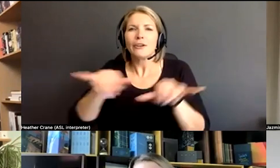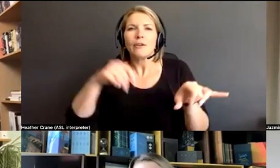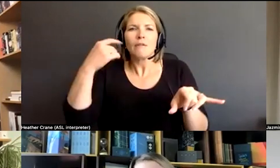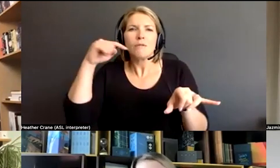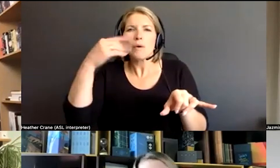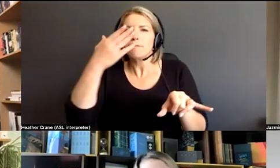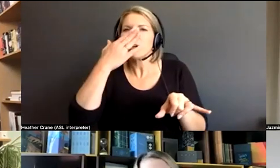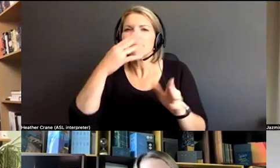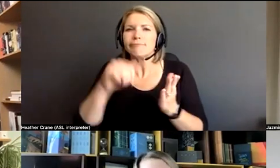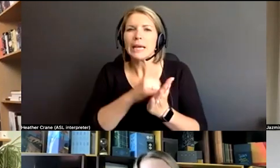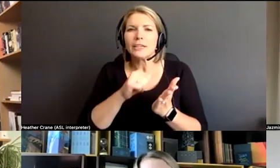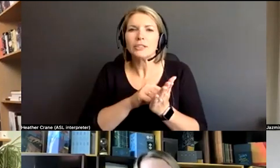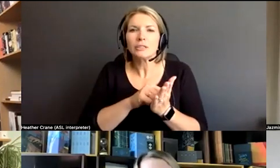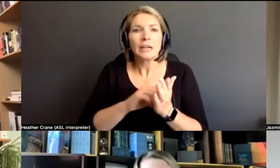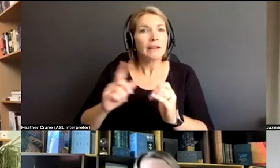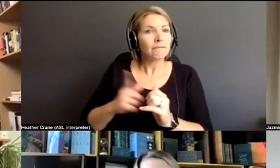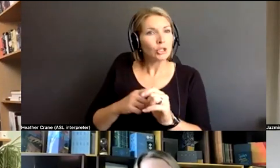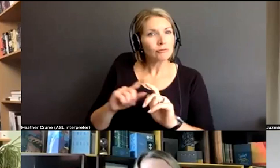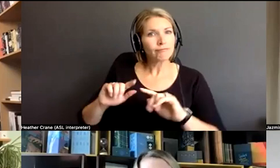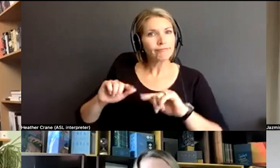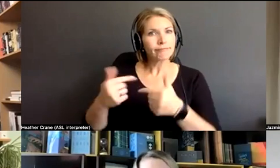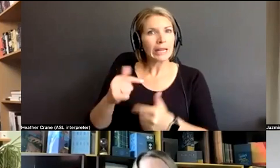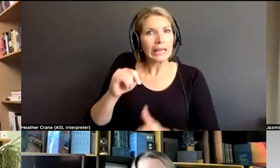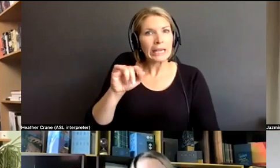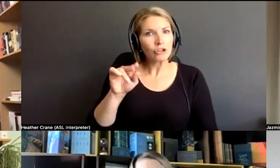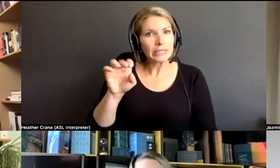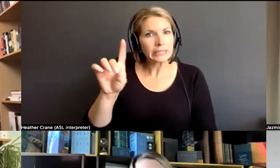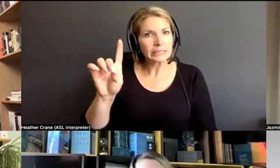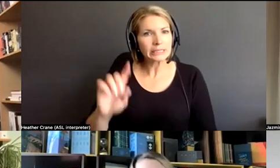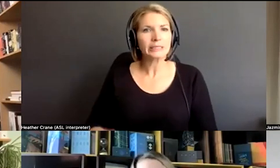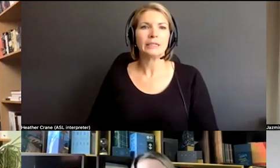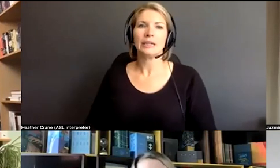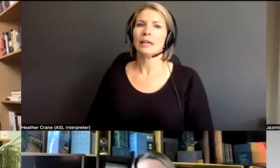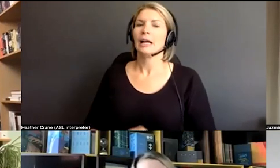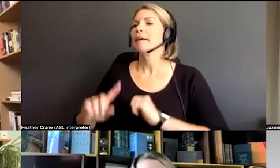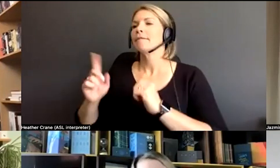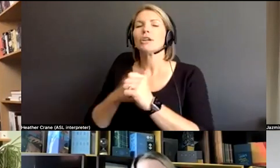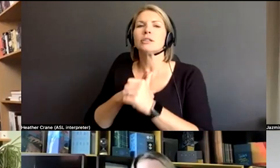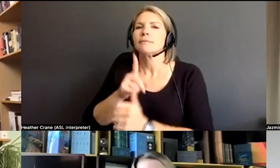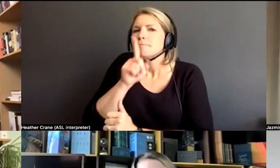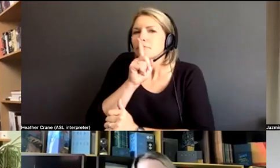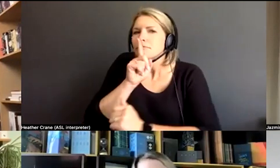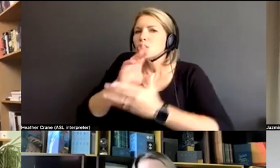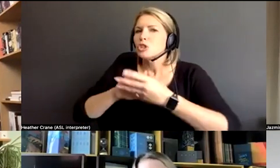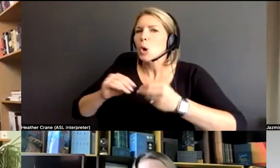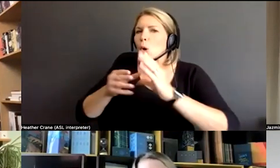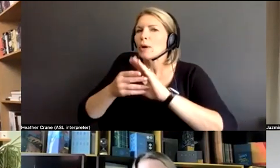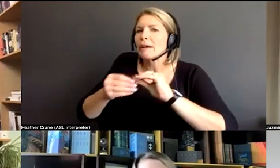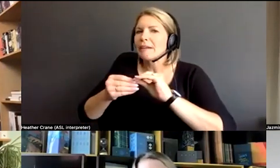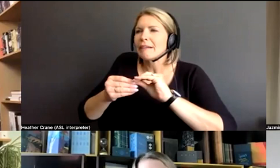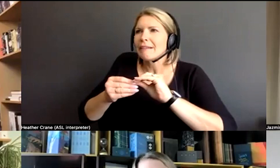with you. Well, the biggest thing is to never give away the story, like the entire story.